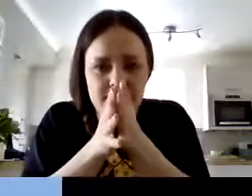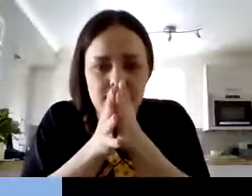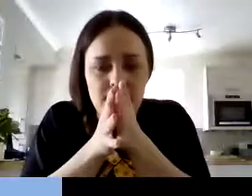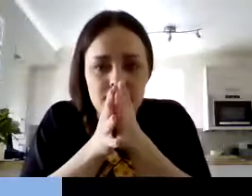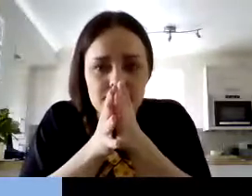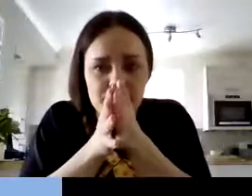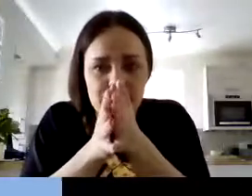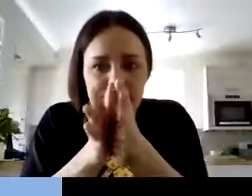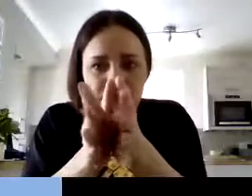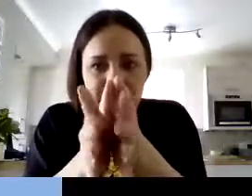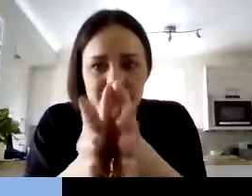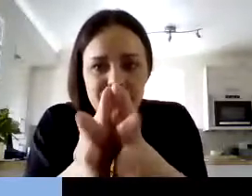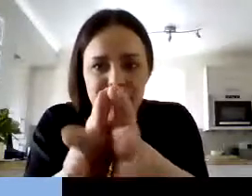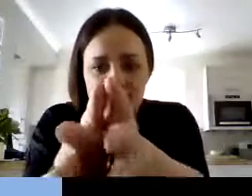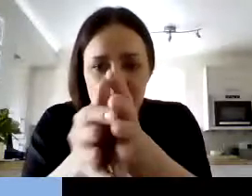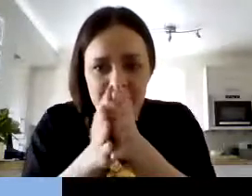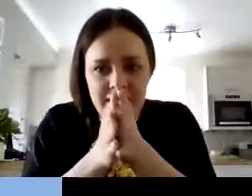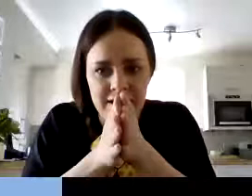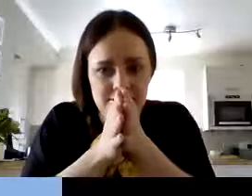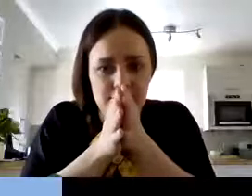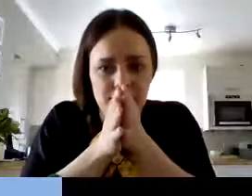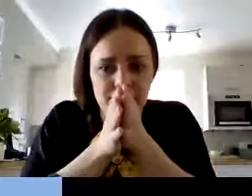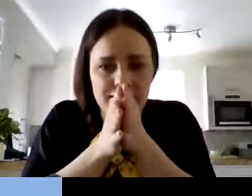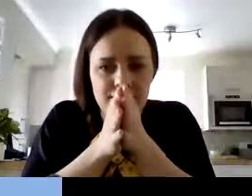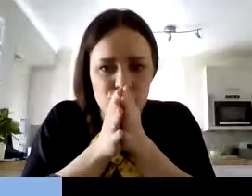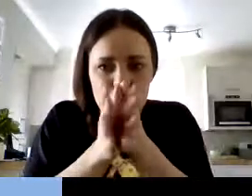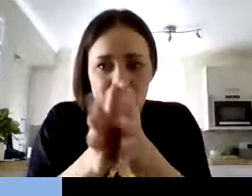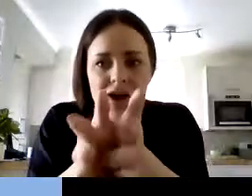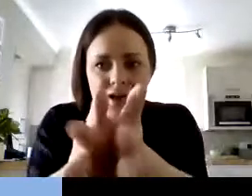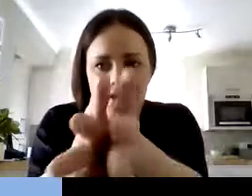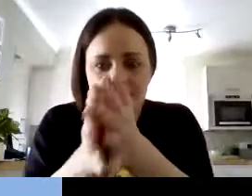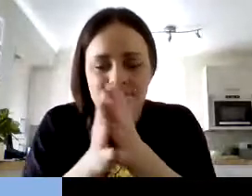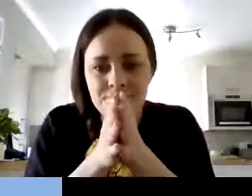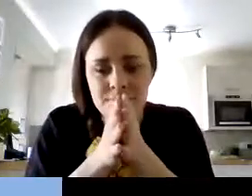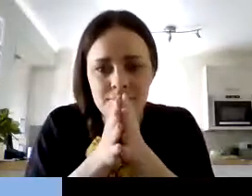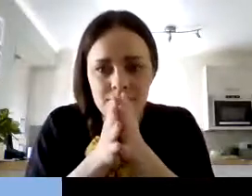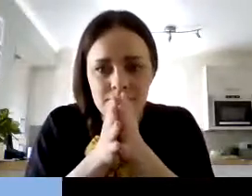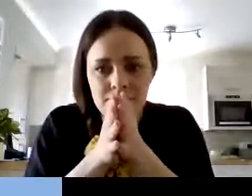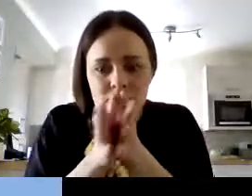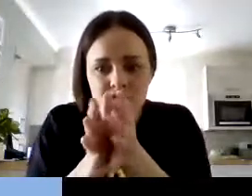You ready? So we're going forward and flickering our fingers. Ready? Dragon.